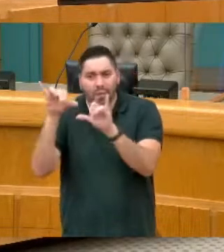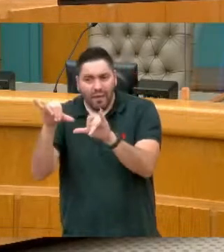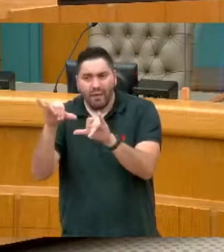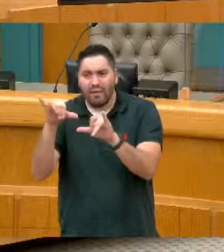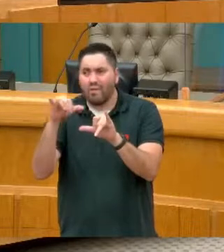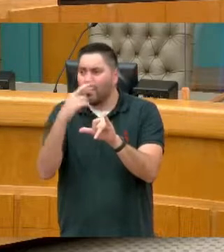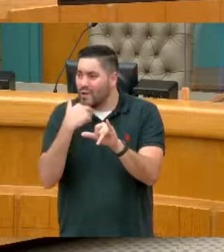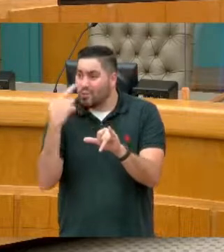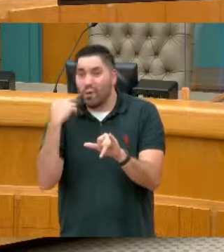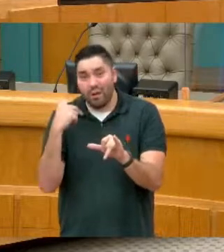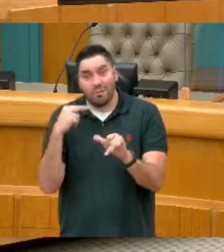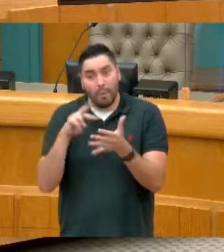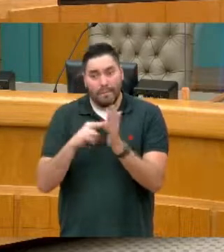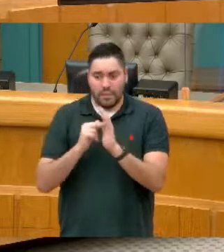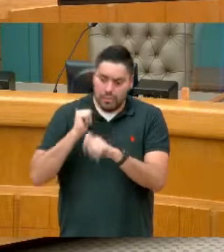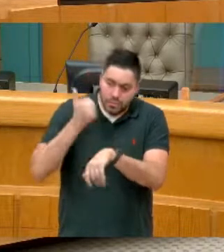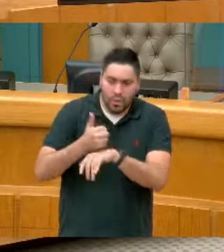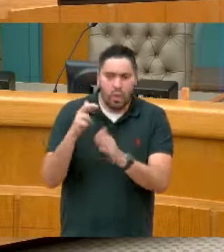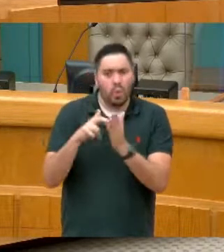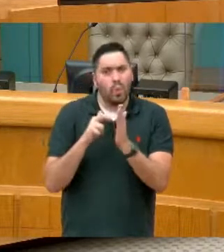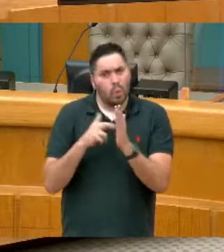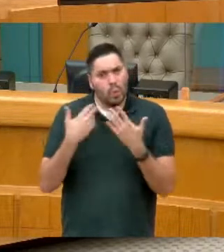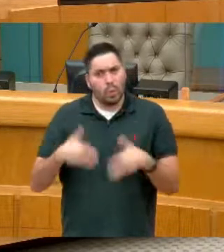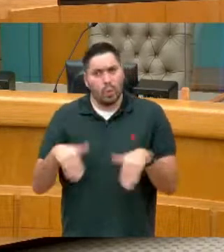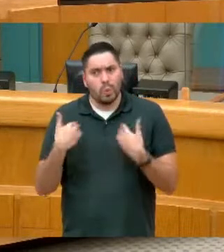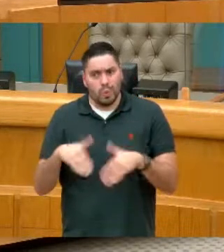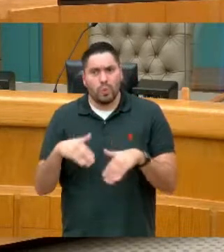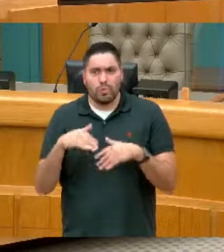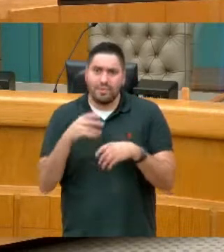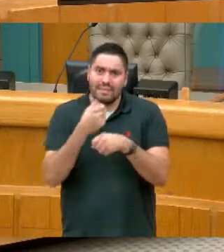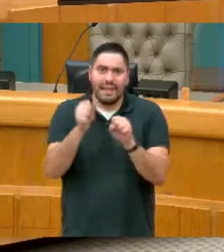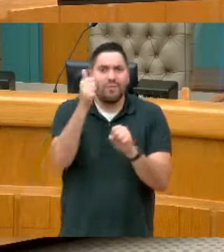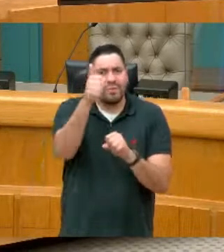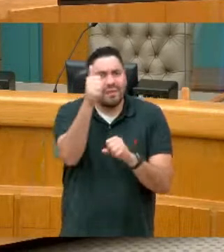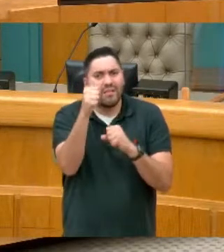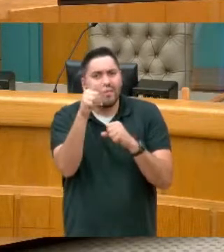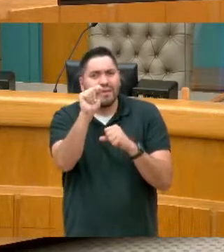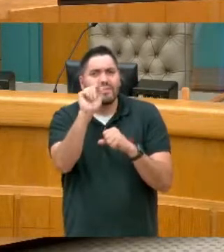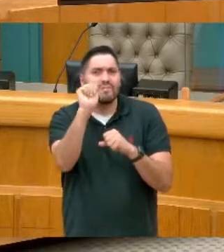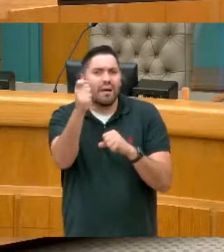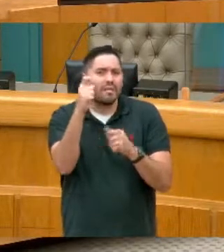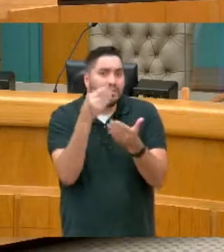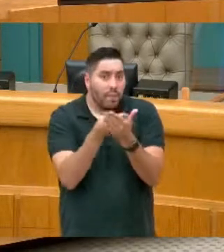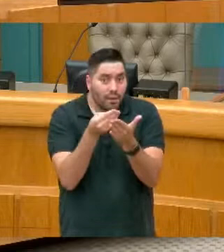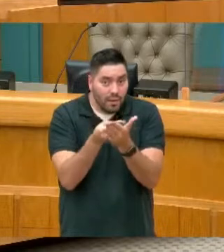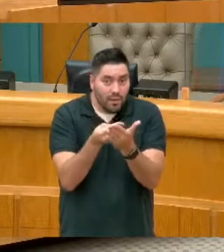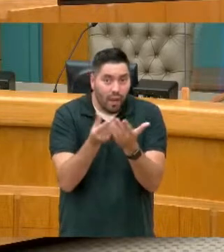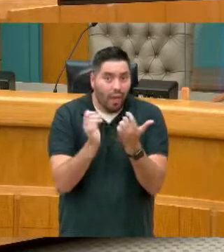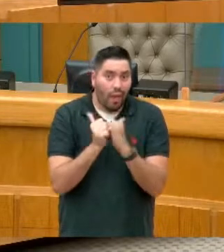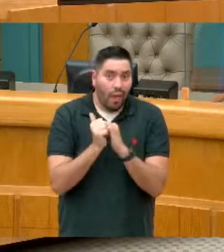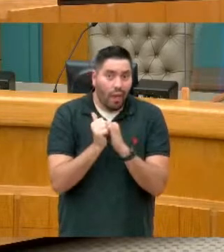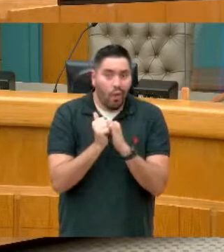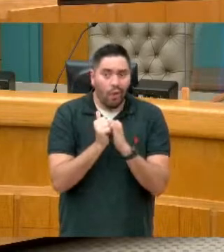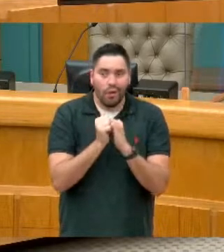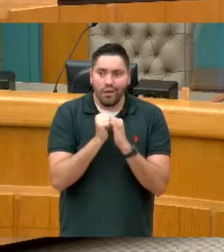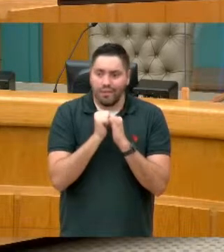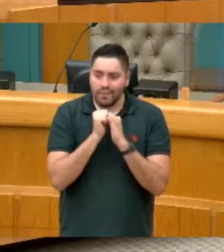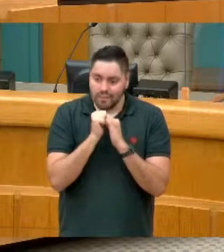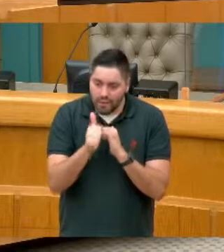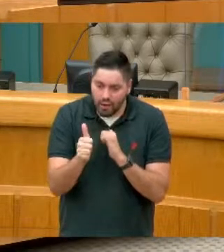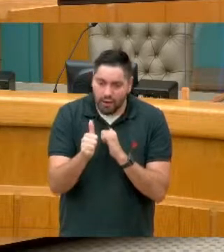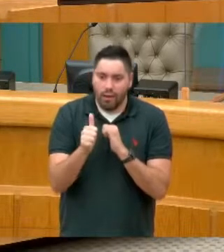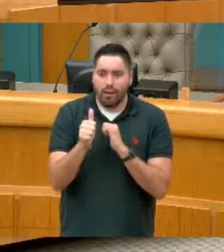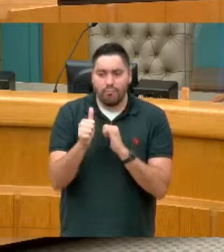counties and the cities agreed with the governor that we could do that on the basis that we enforce the rules in terms